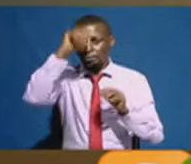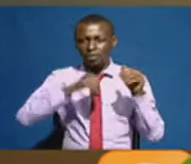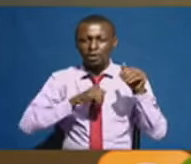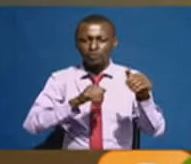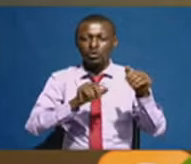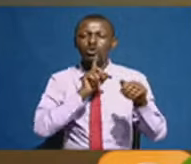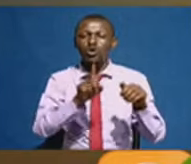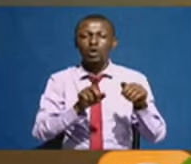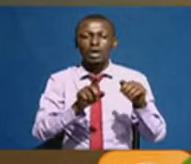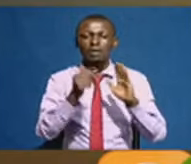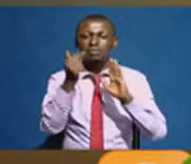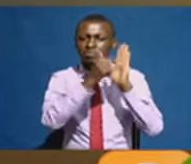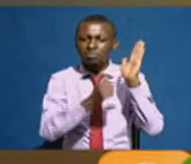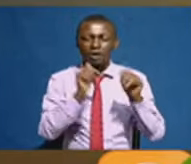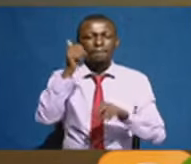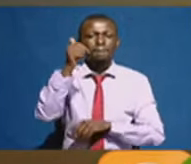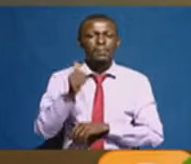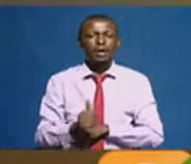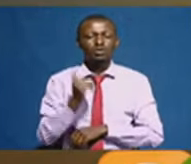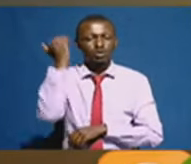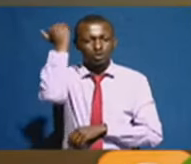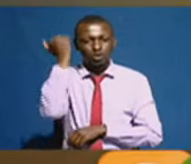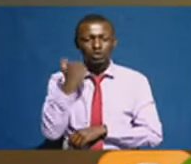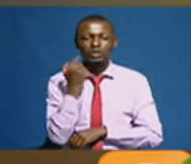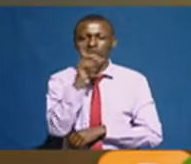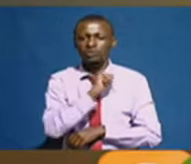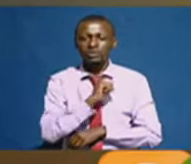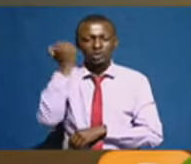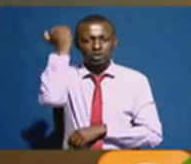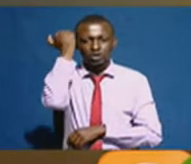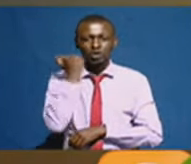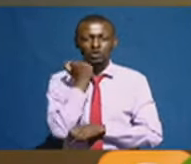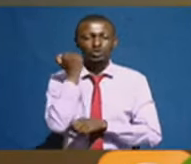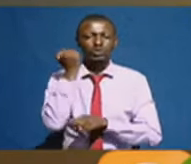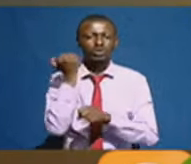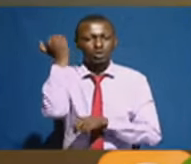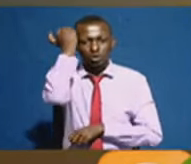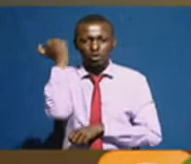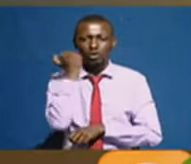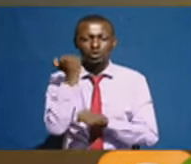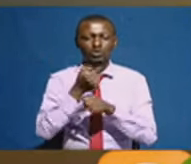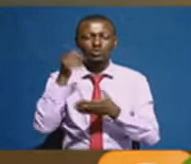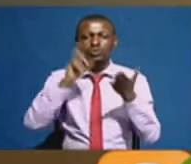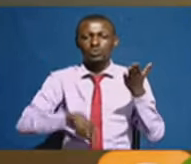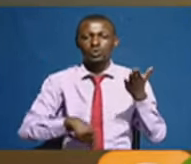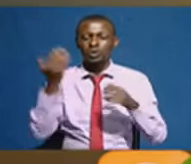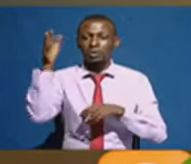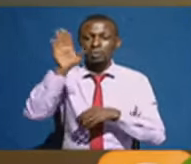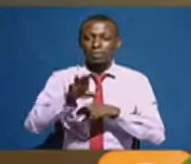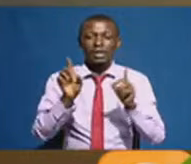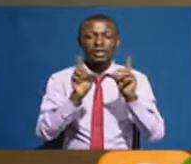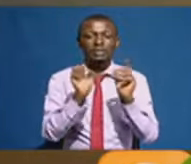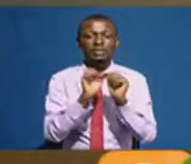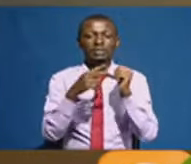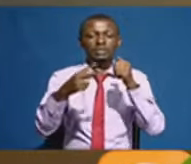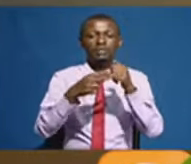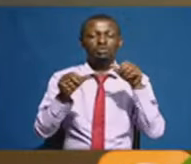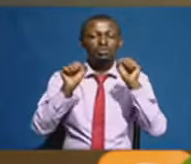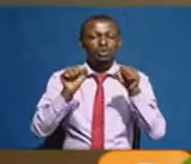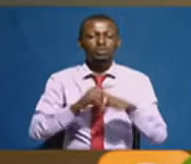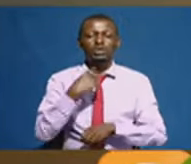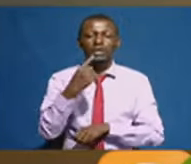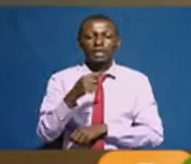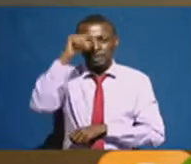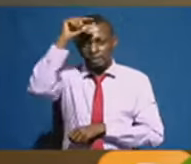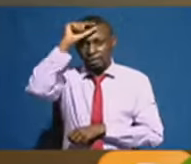thing. And in my head, I keep thinking, so what more can the courts do? Because when they go back on 17th, are they going to be able to compel the government